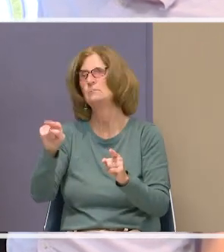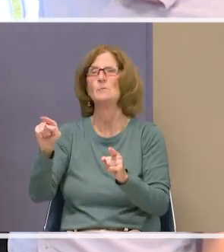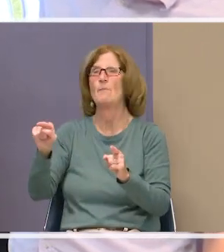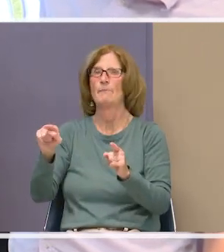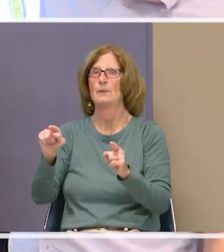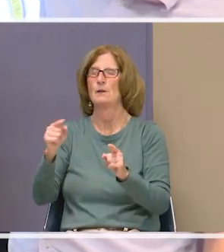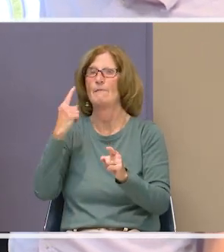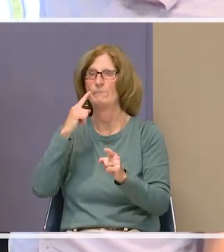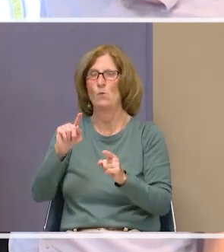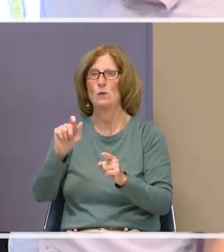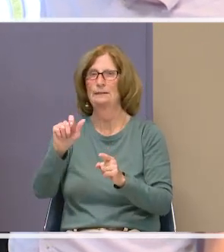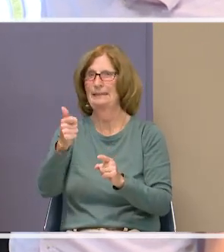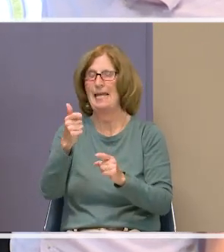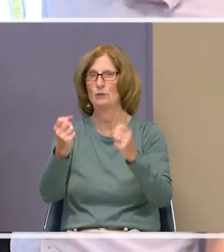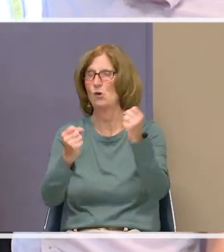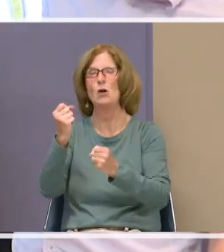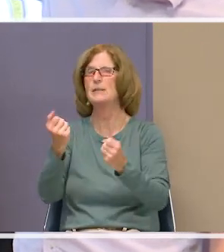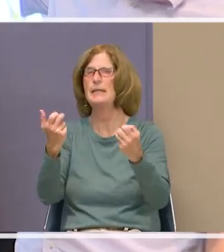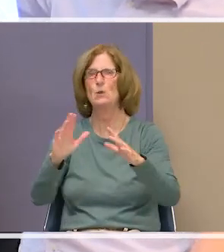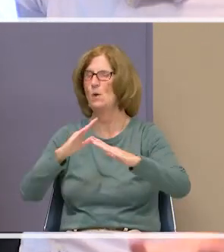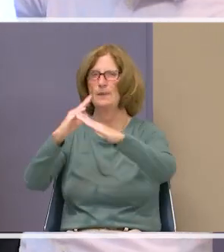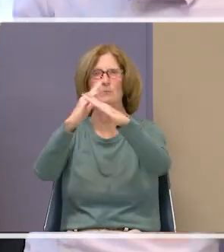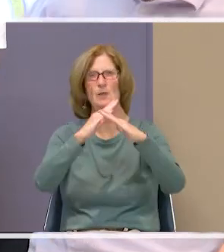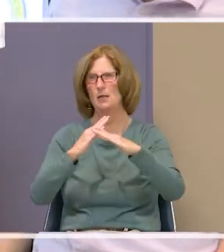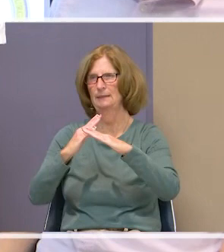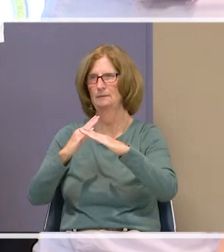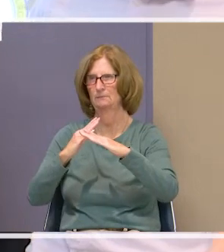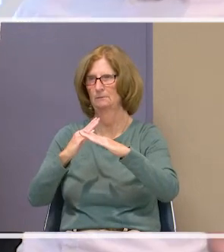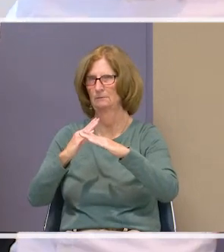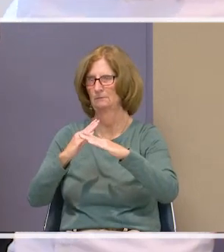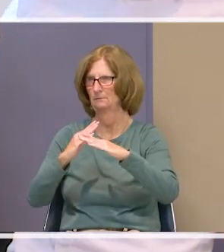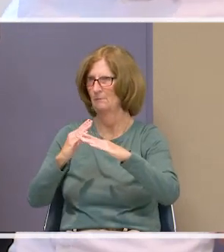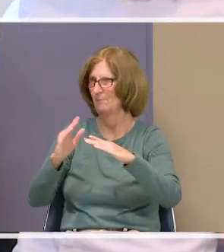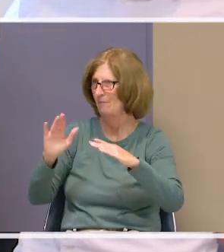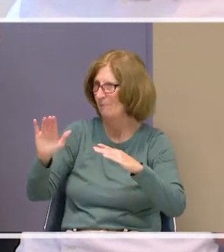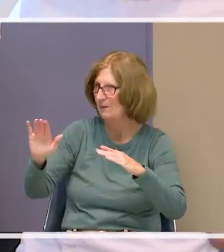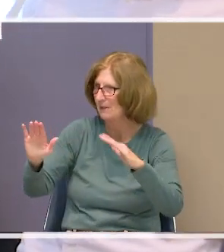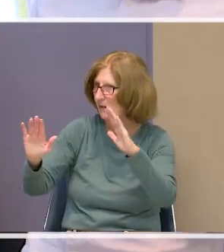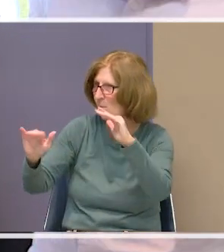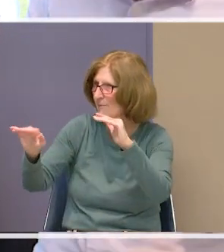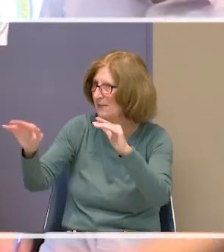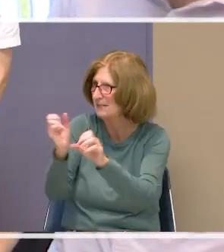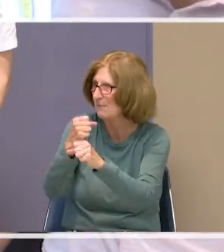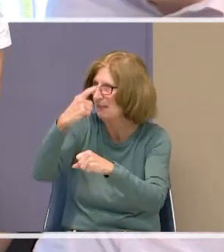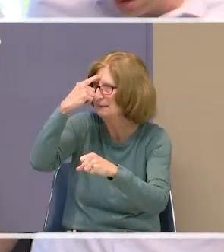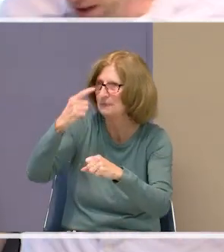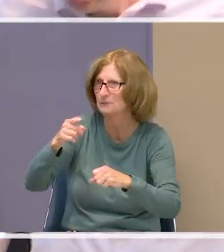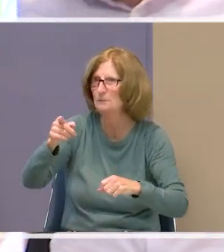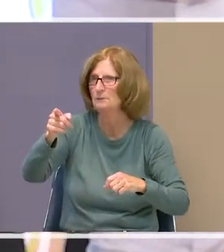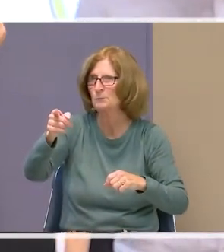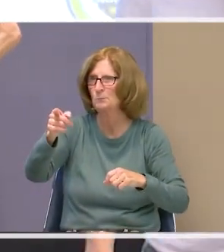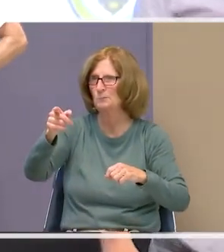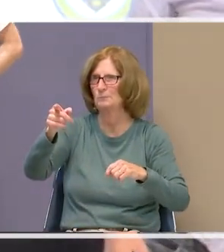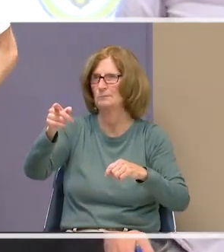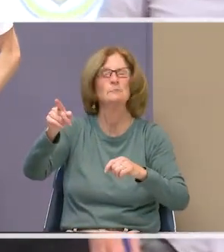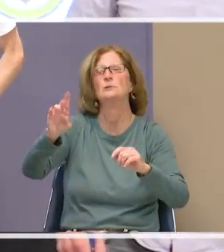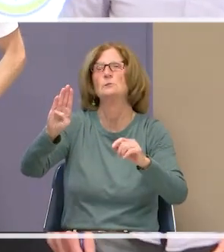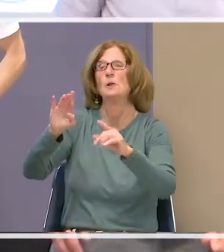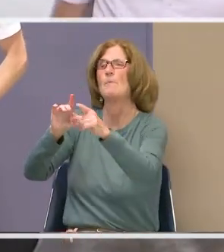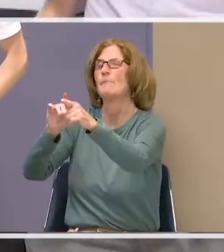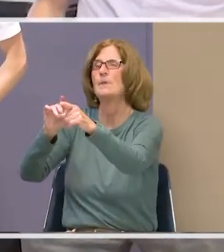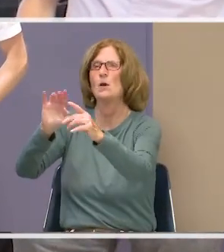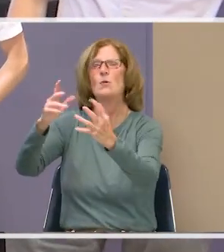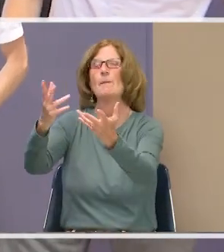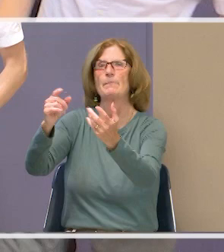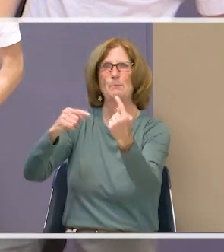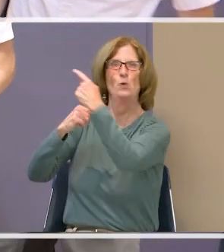want them blocking a single lane of traffic. That's why. I hope does that make sense? That makes sense. Thank you. Can I ask you a question since you're up